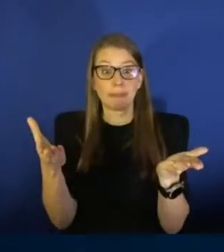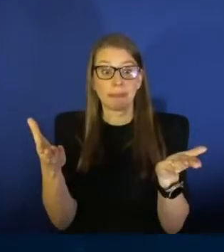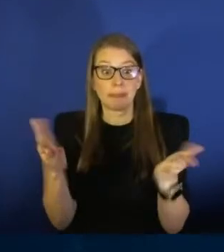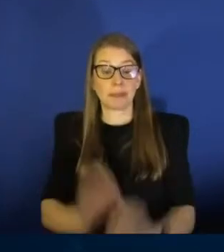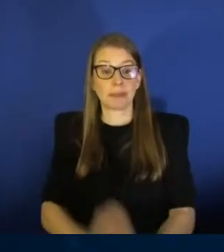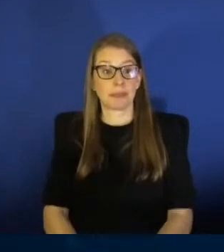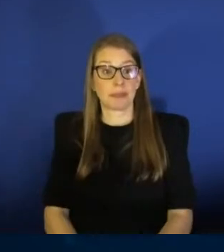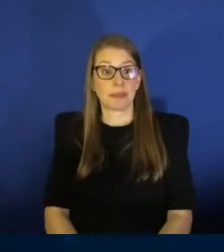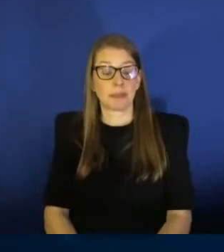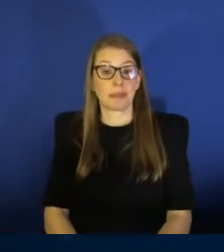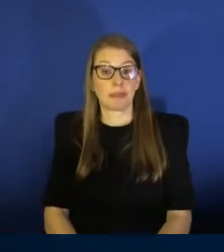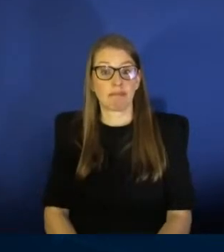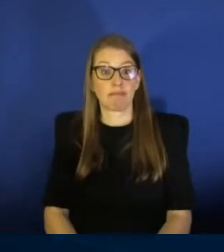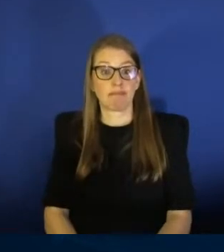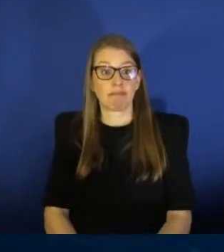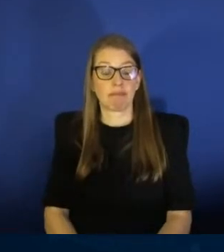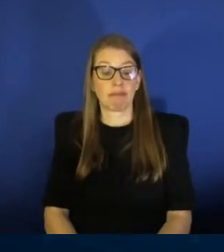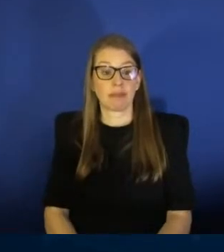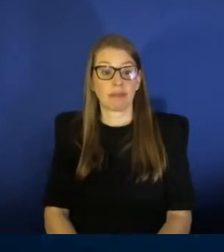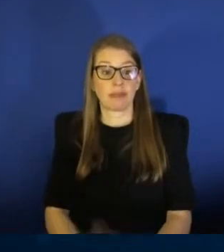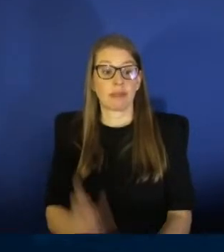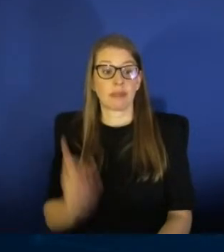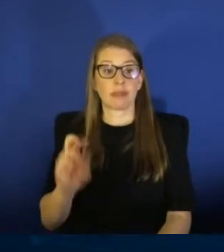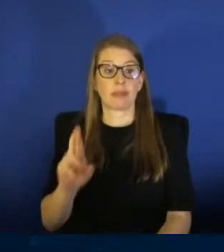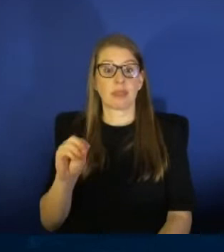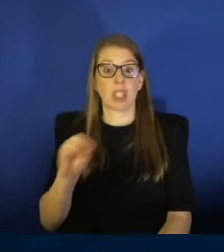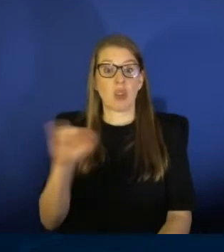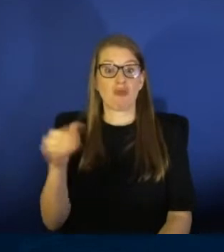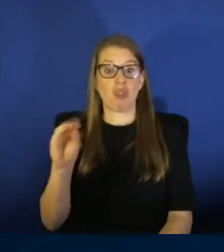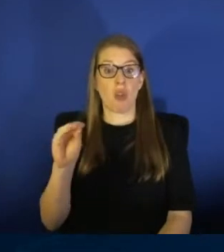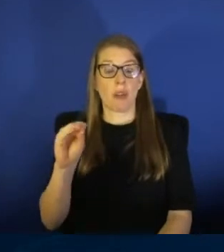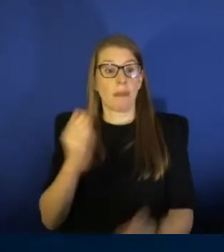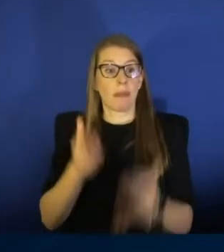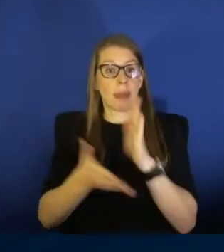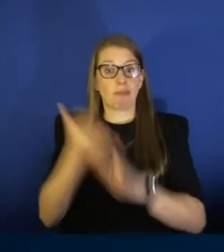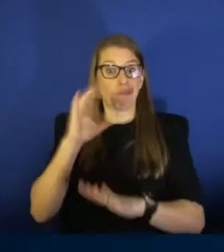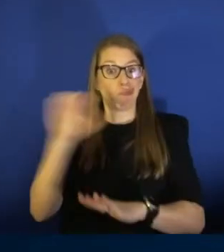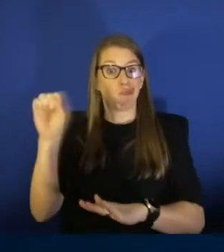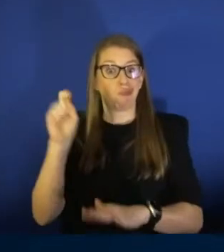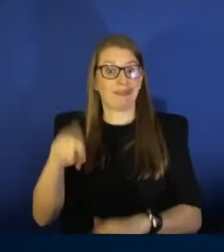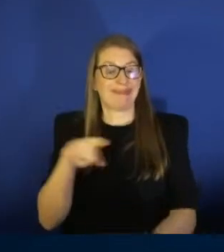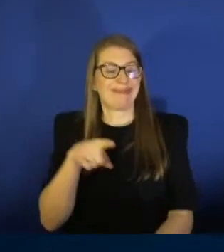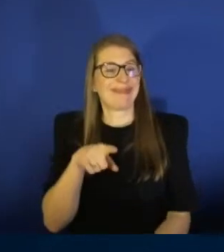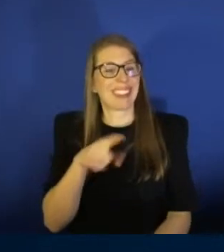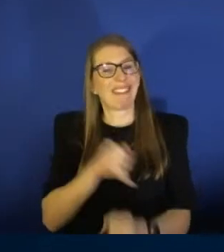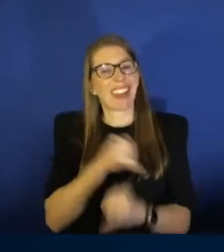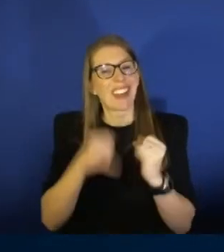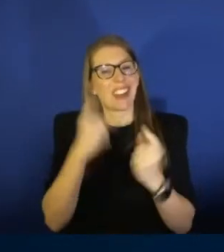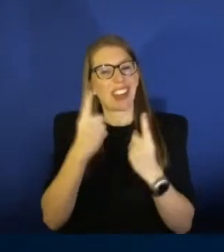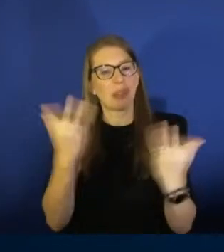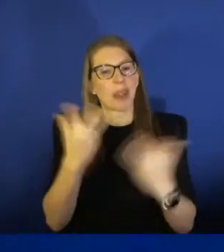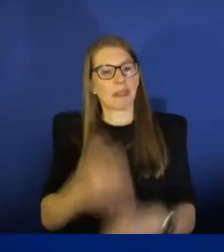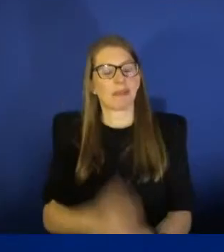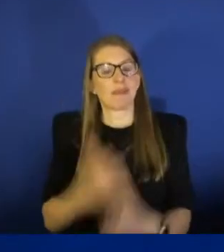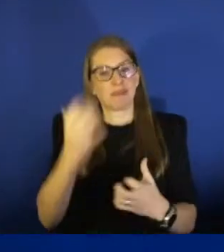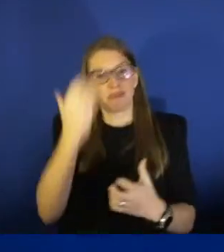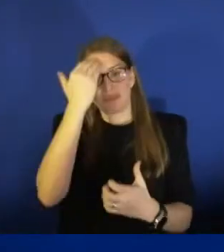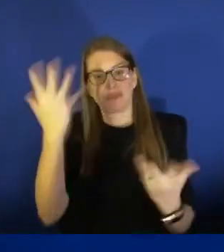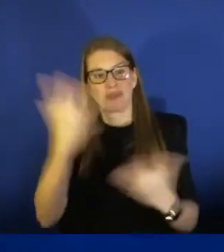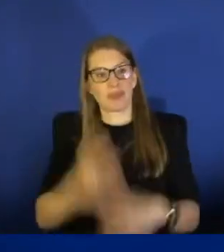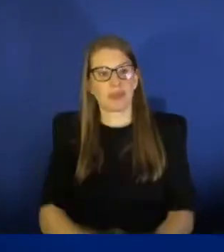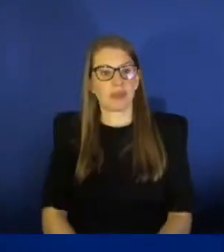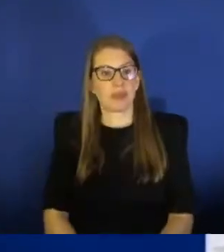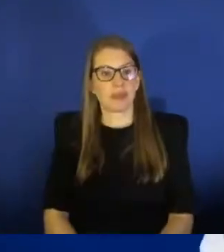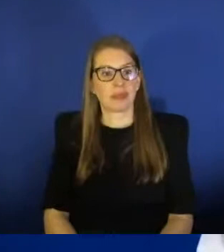We good? All right. Dr. Ojo, I'm going to start with you because you may need to scooch out of here real quick. What are your final thoughts? What would you like us to know? What I